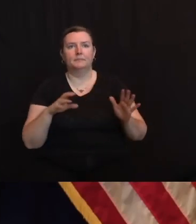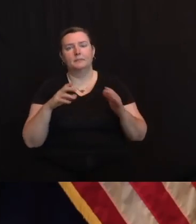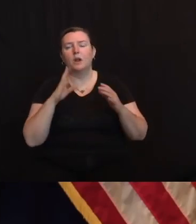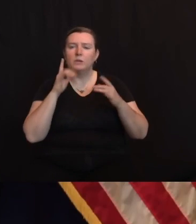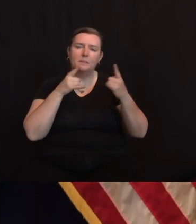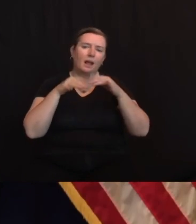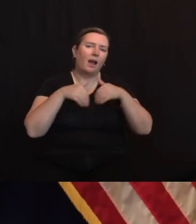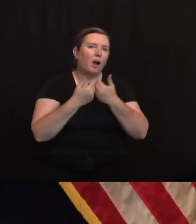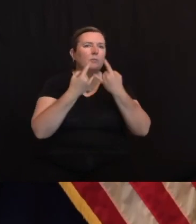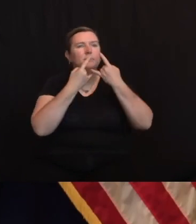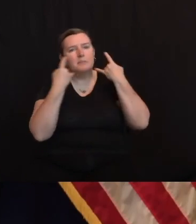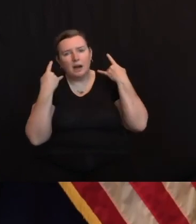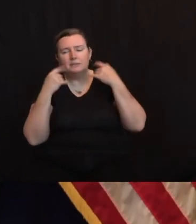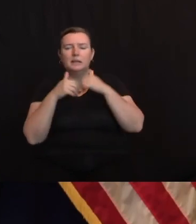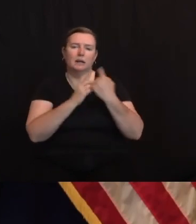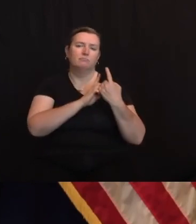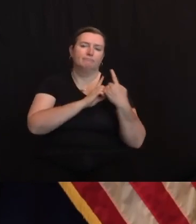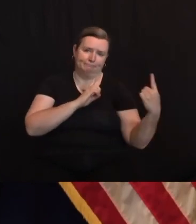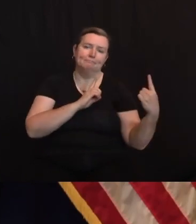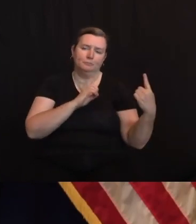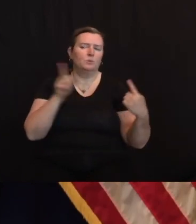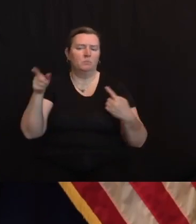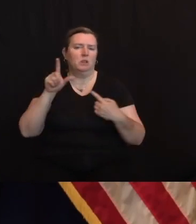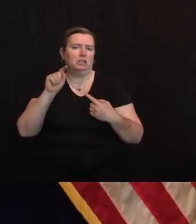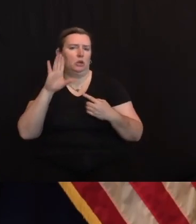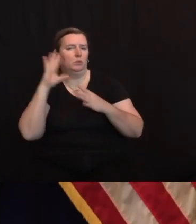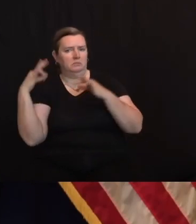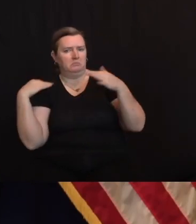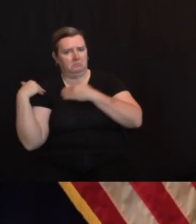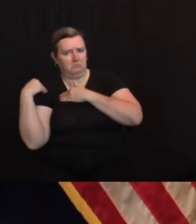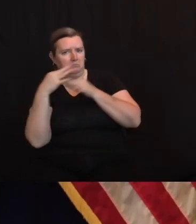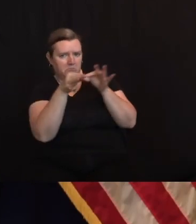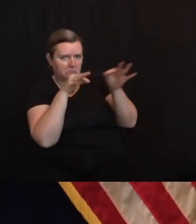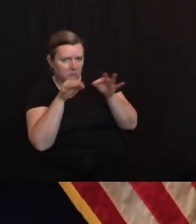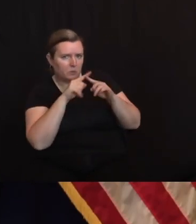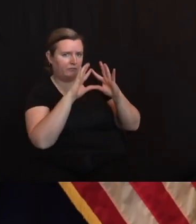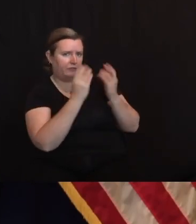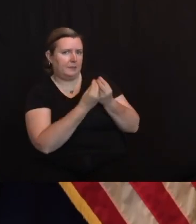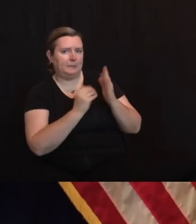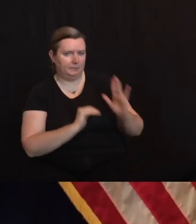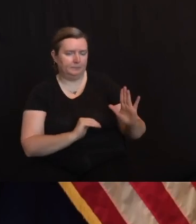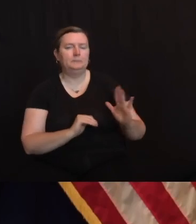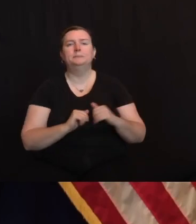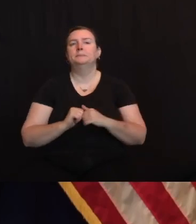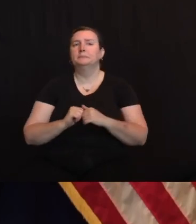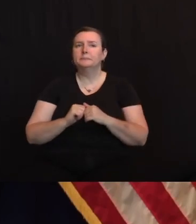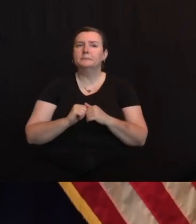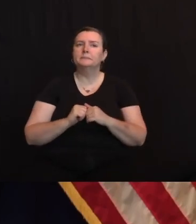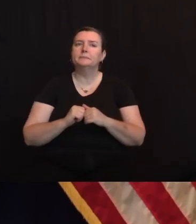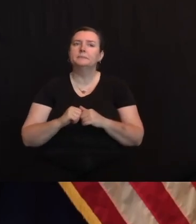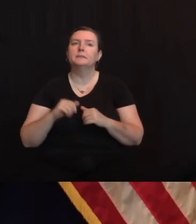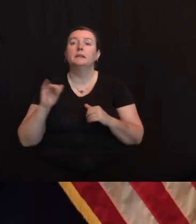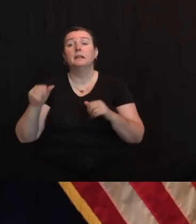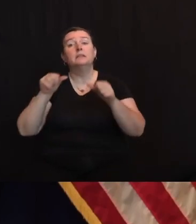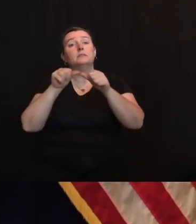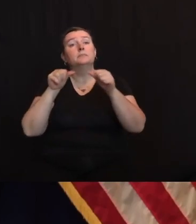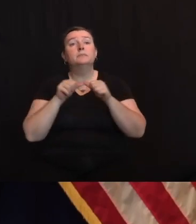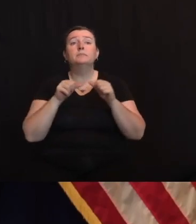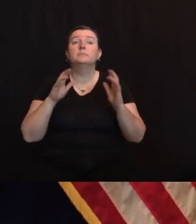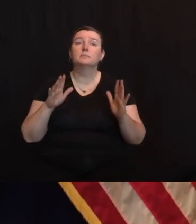social distancing with anyone other than their loved one. Facilities are required to obtain informed